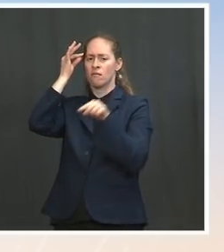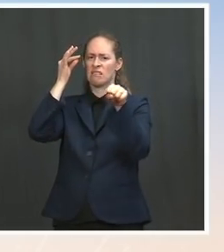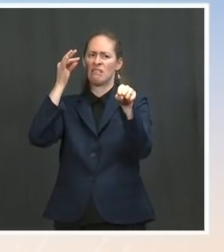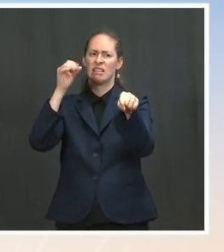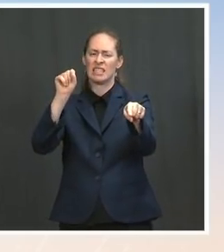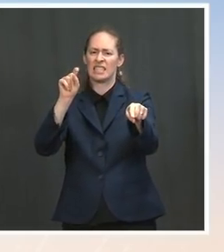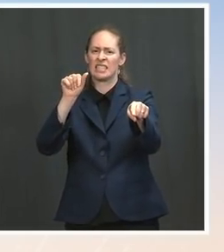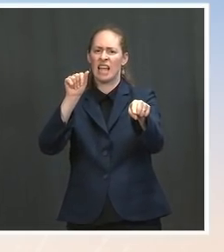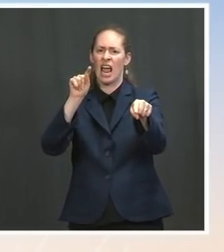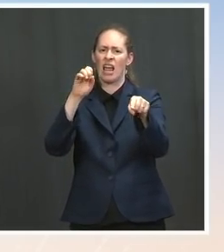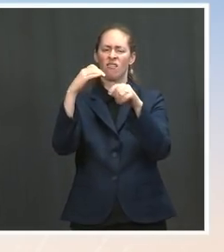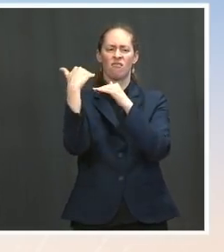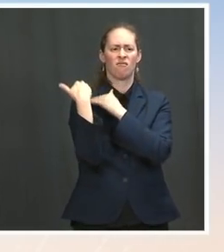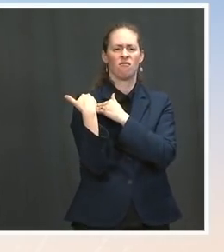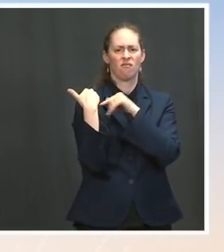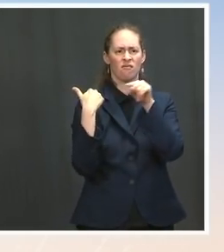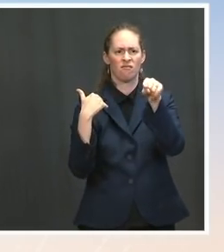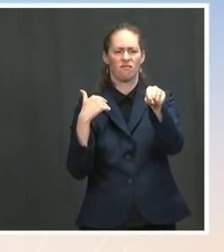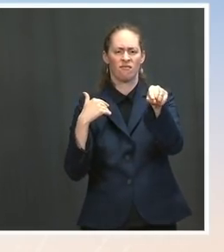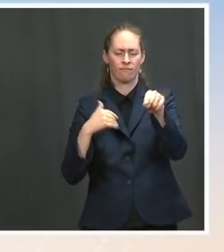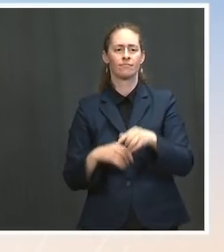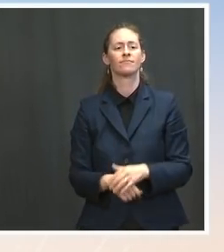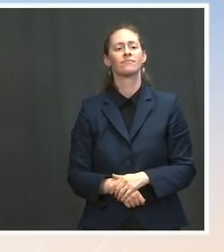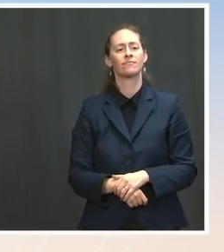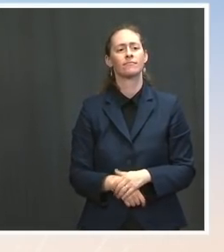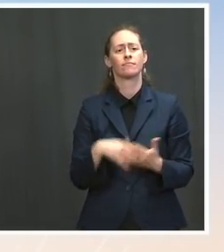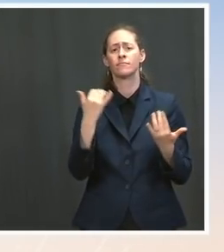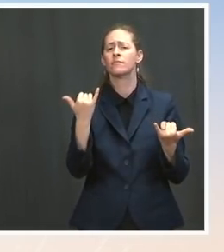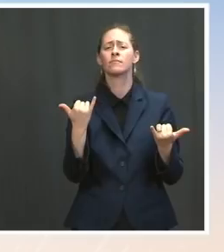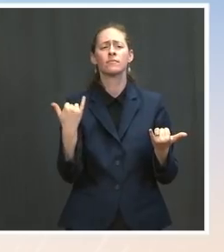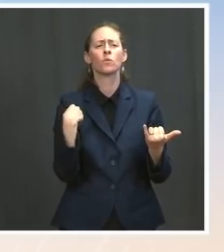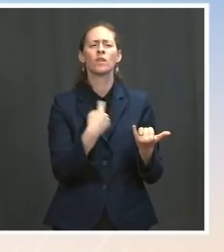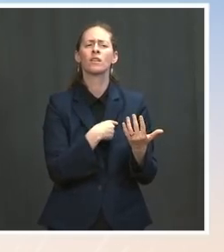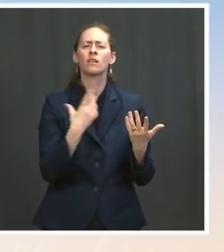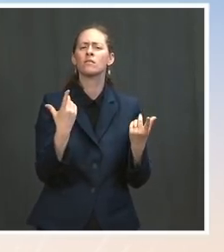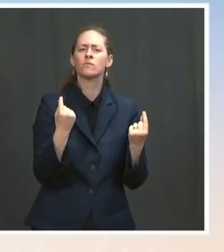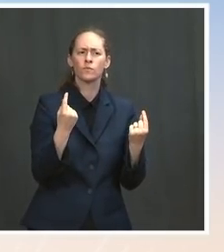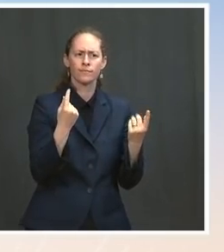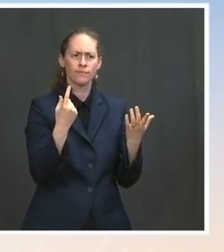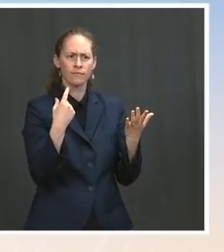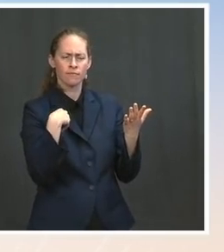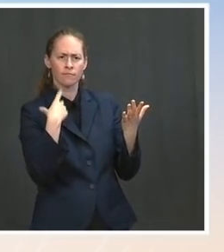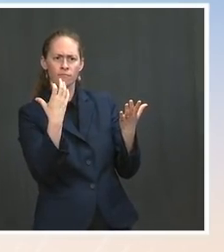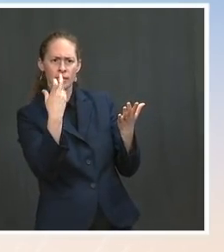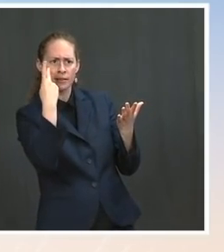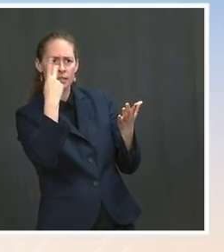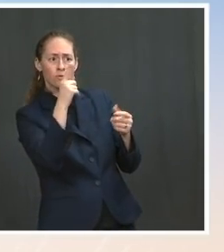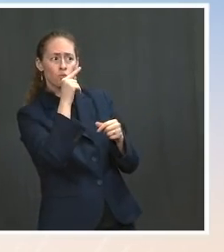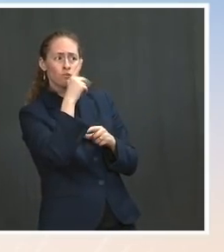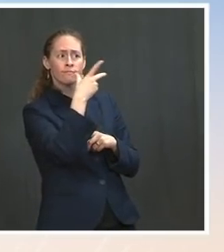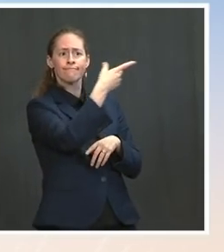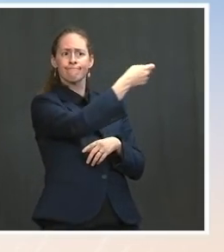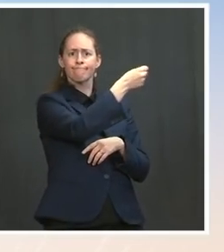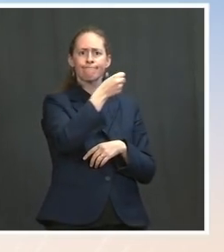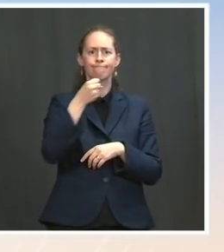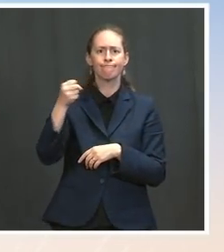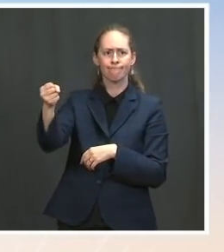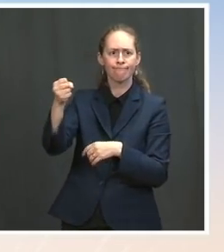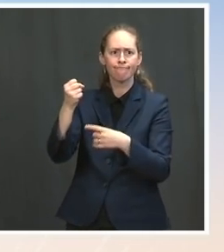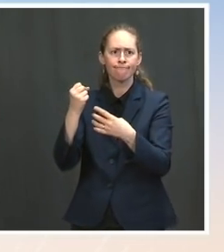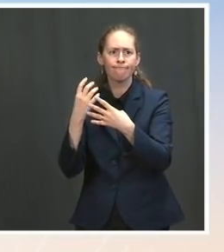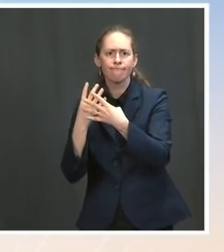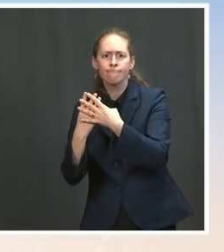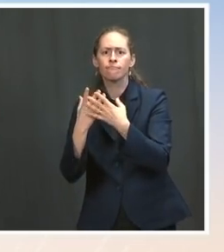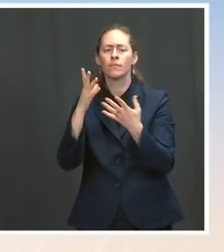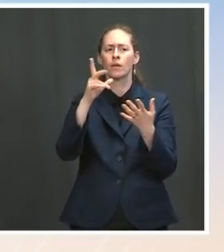our own internal capability to vaccinate detainees in our care across the country. So that would be an additional step in addition to the state and local